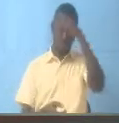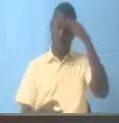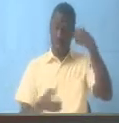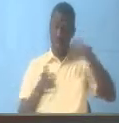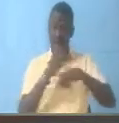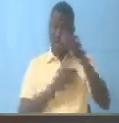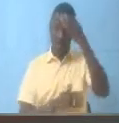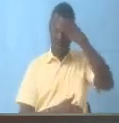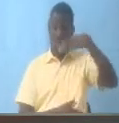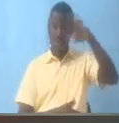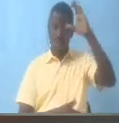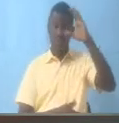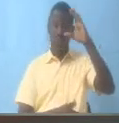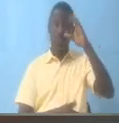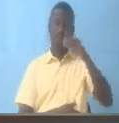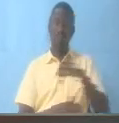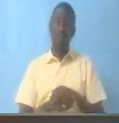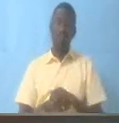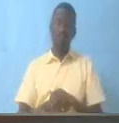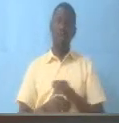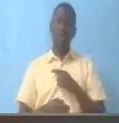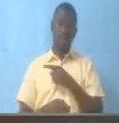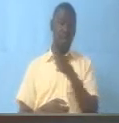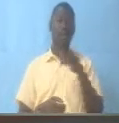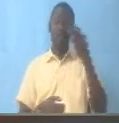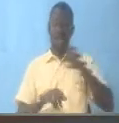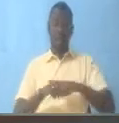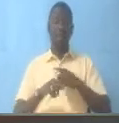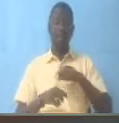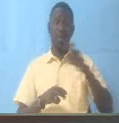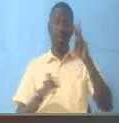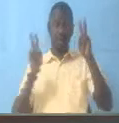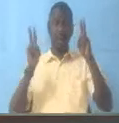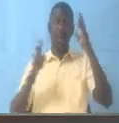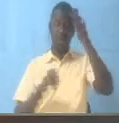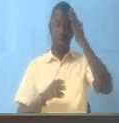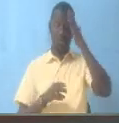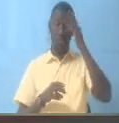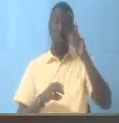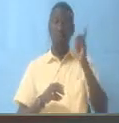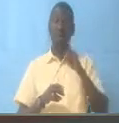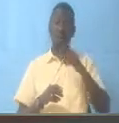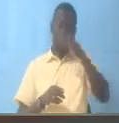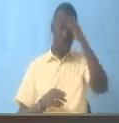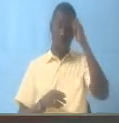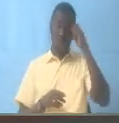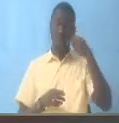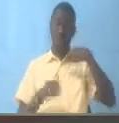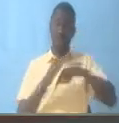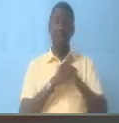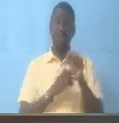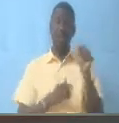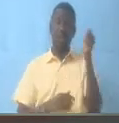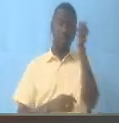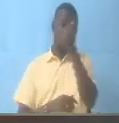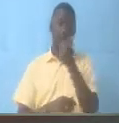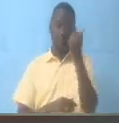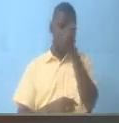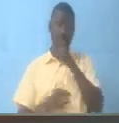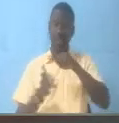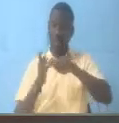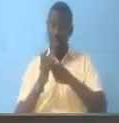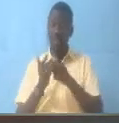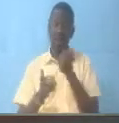was doing in respect of human rights and in the African Center and the African Bar. He knew. I didn't have to write to